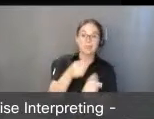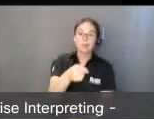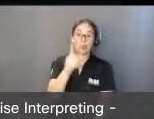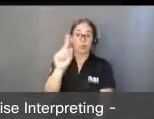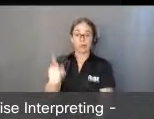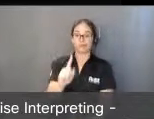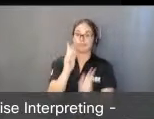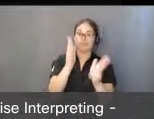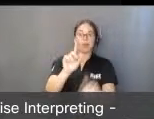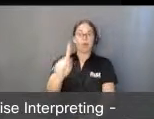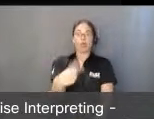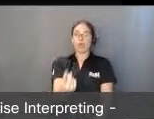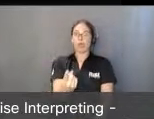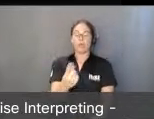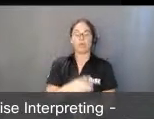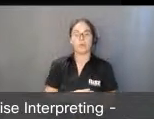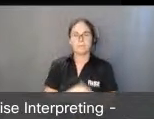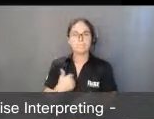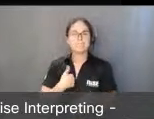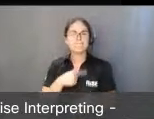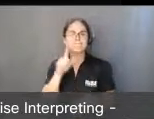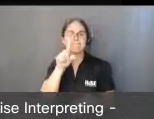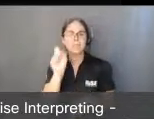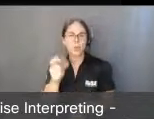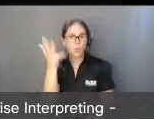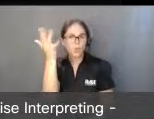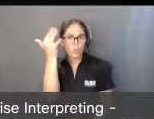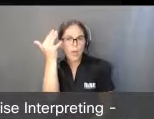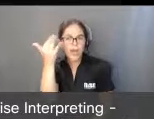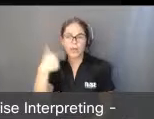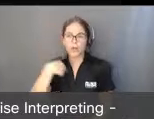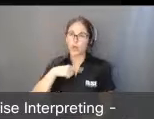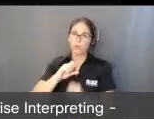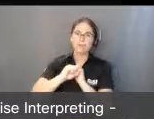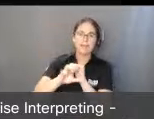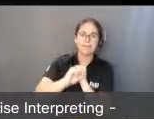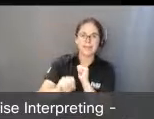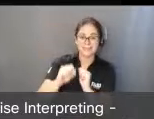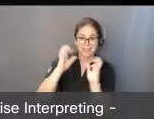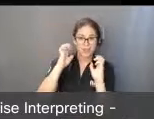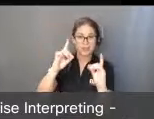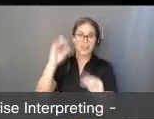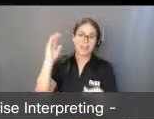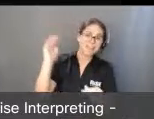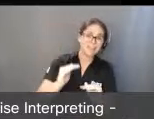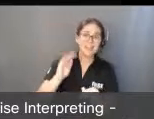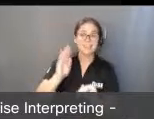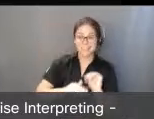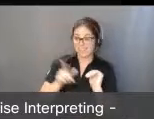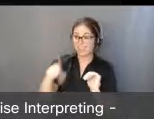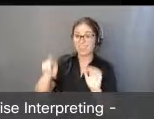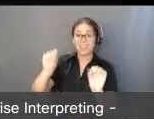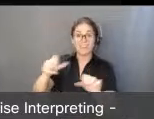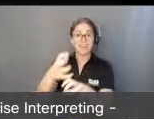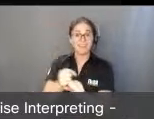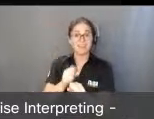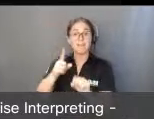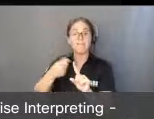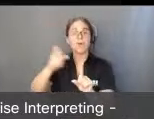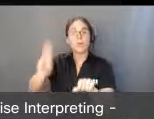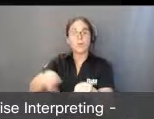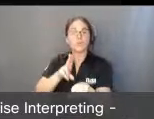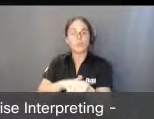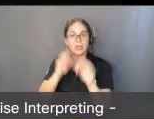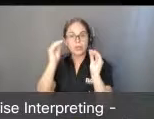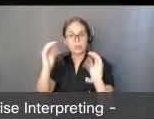why? Why are we choosing to sell families an education that is far less than what they can get from their regular teachers? Why aren't we